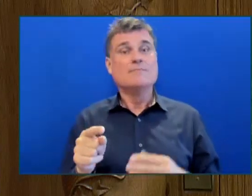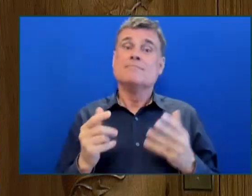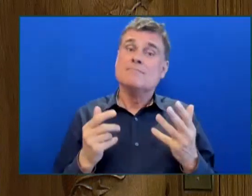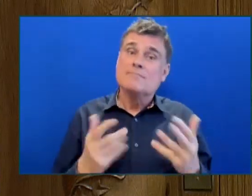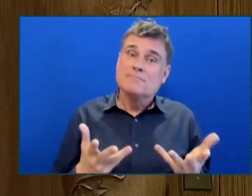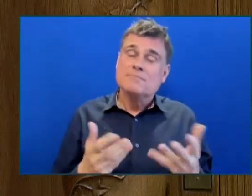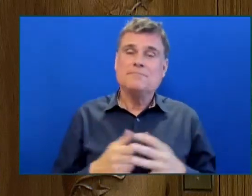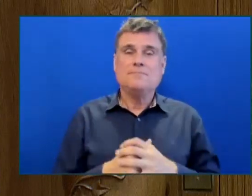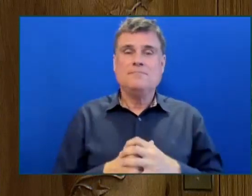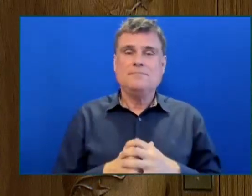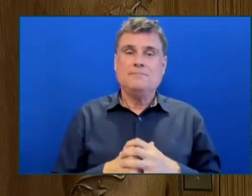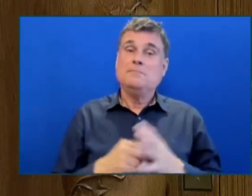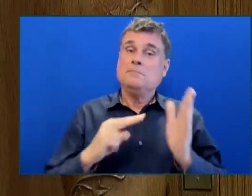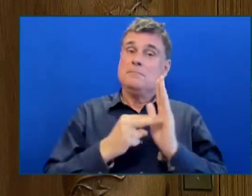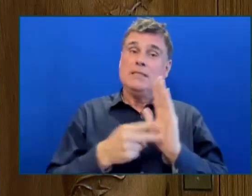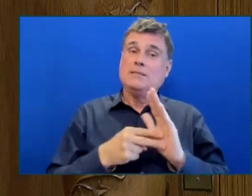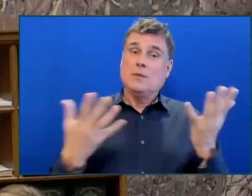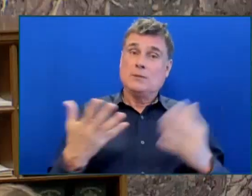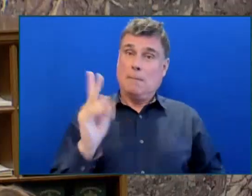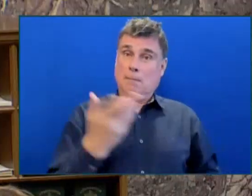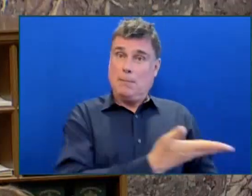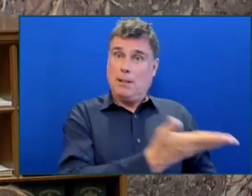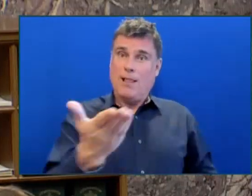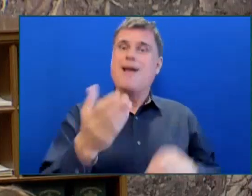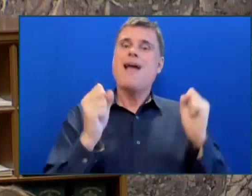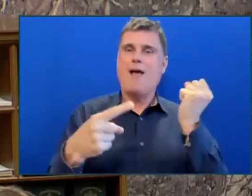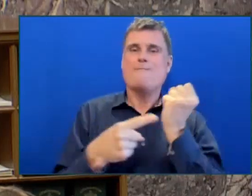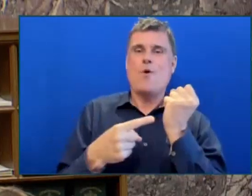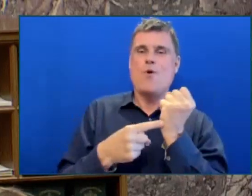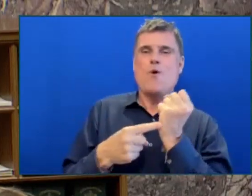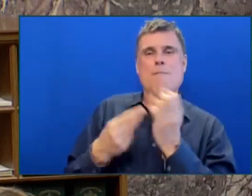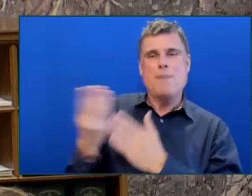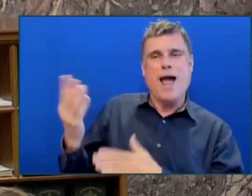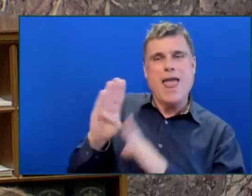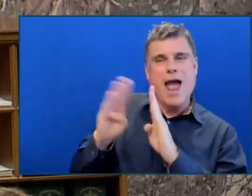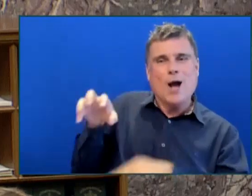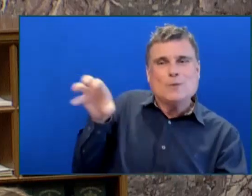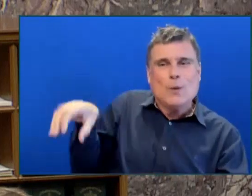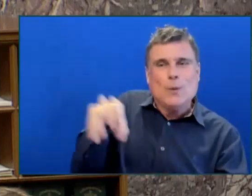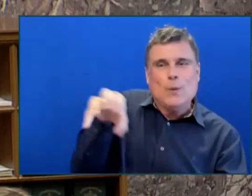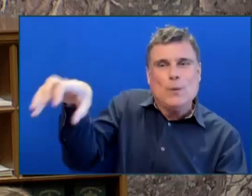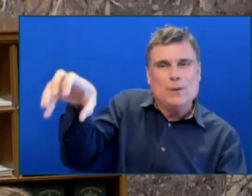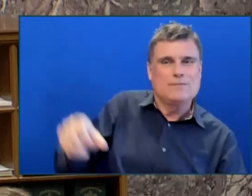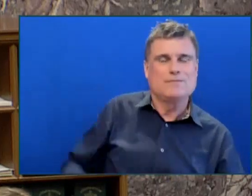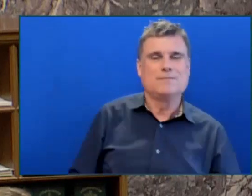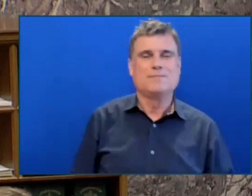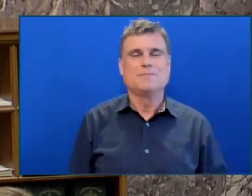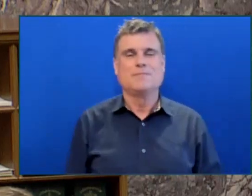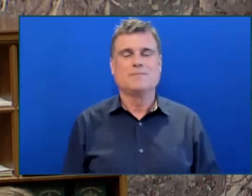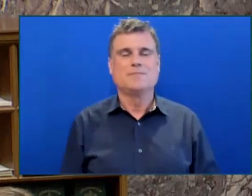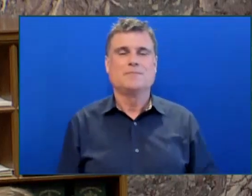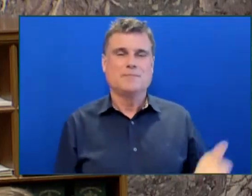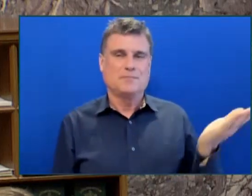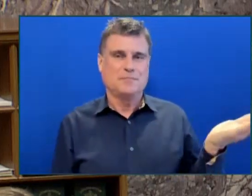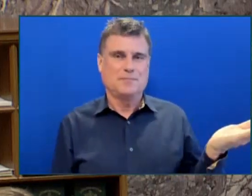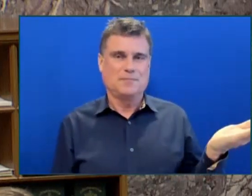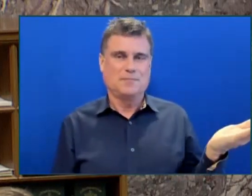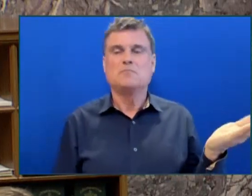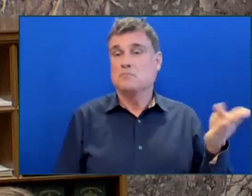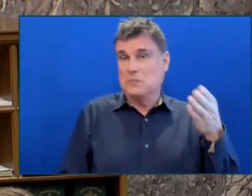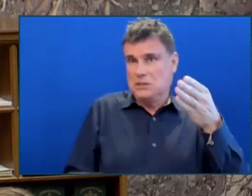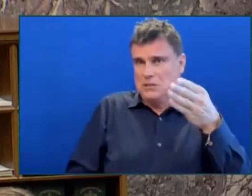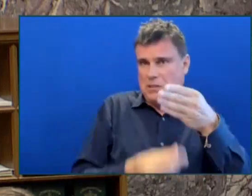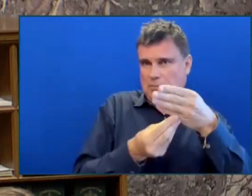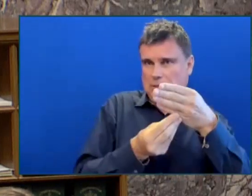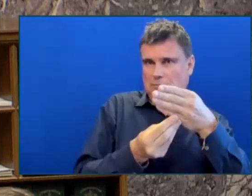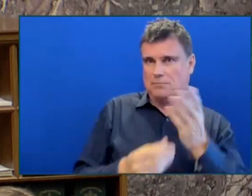Opposition, supplemental. Well, thank you, Mr. Speaker. Well, the Minister shouldn't be surprised that we're hardly going to support the kind of efforts